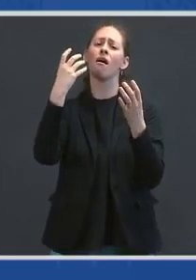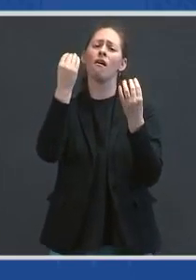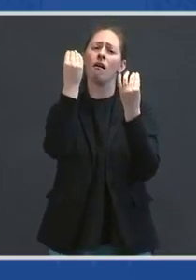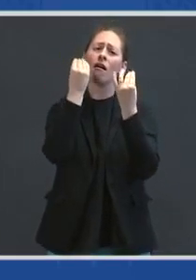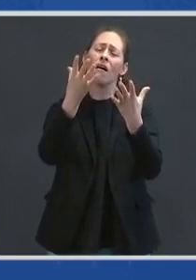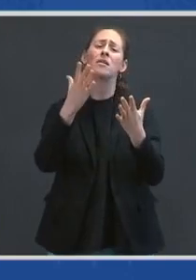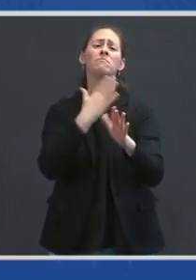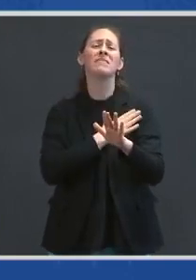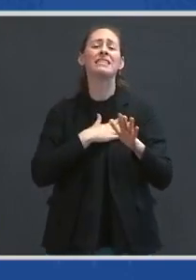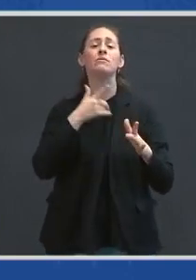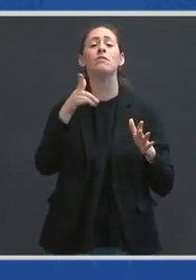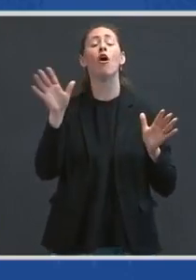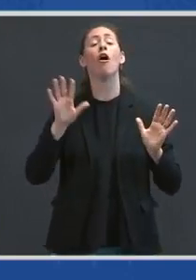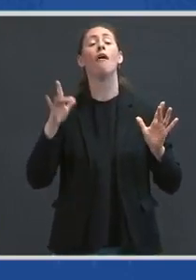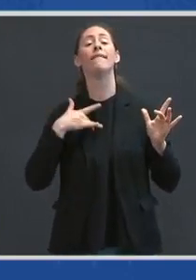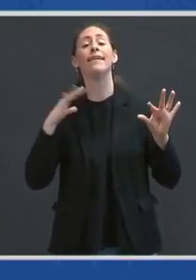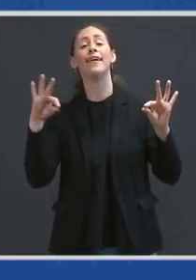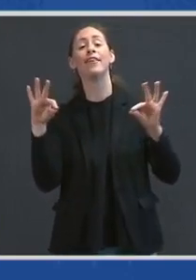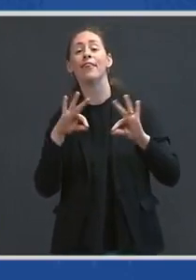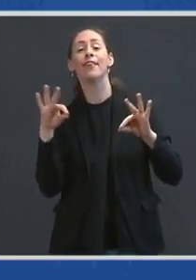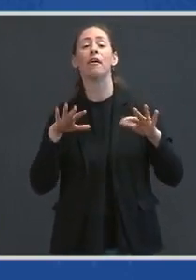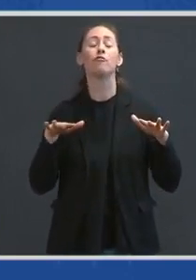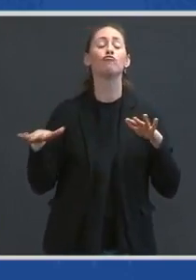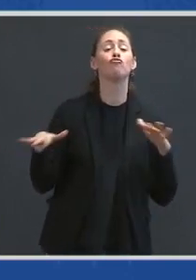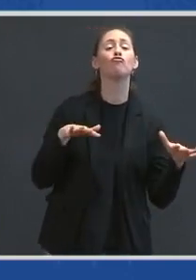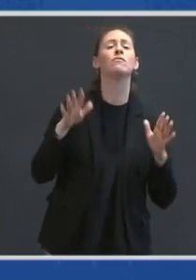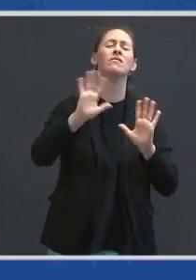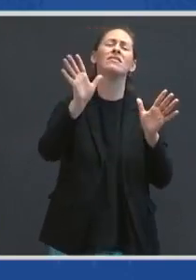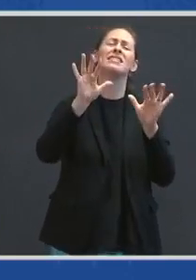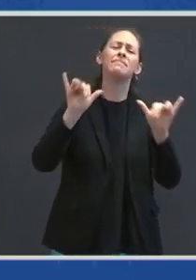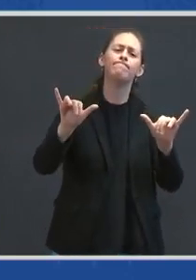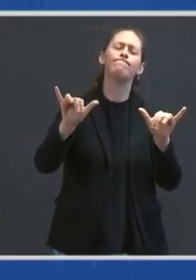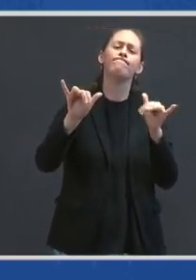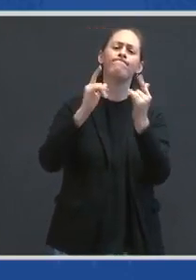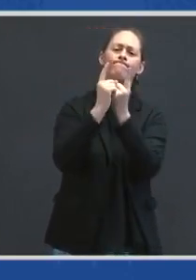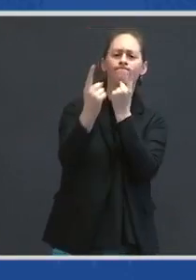hands, stay socially distanced, and for God's sake,